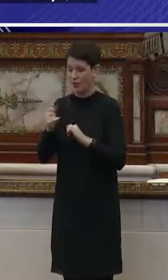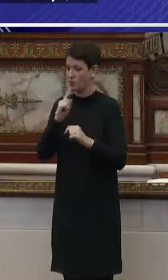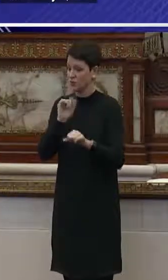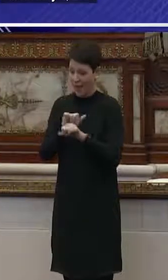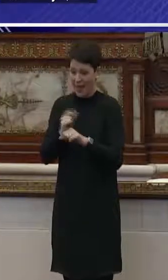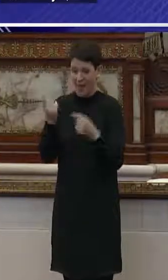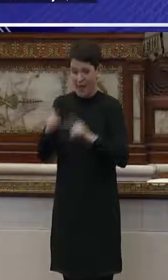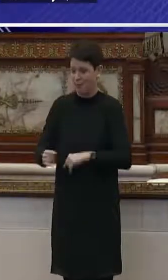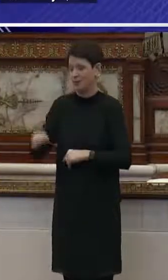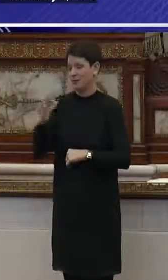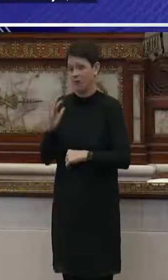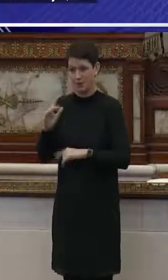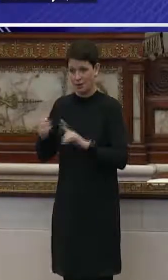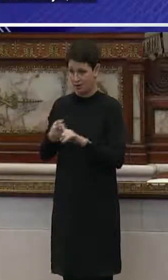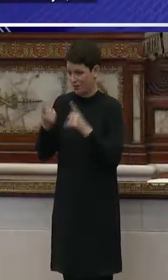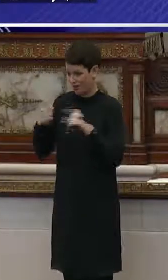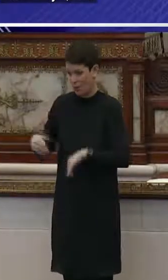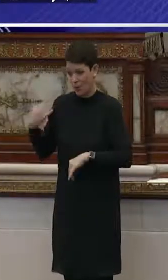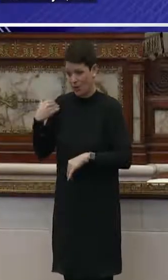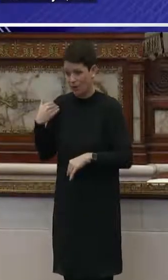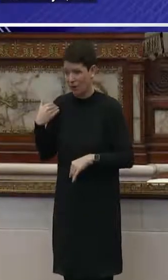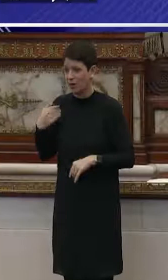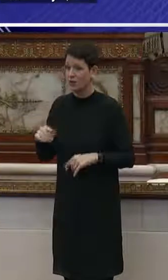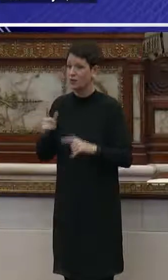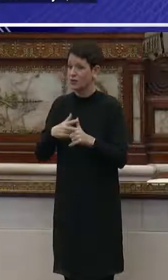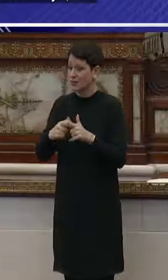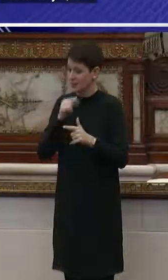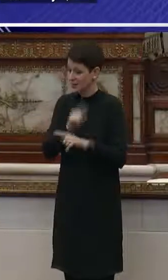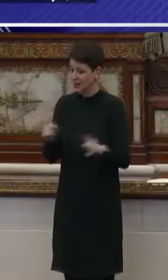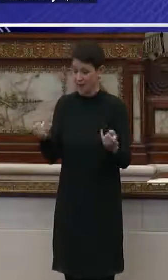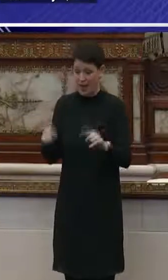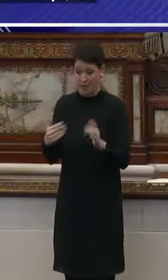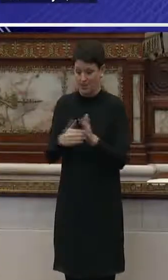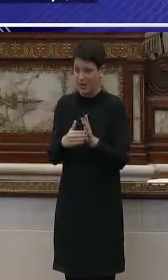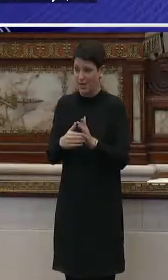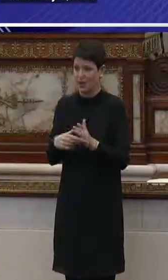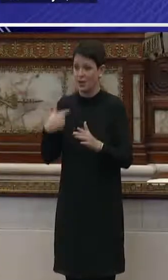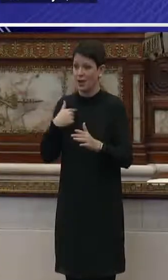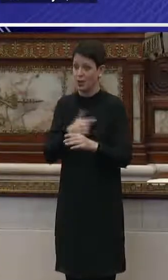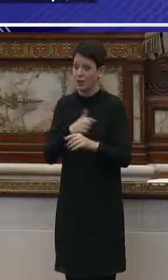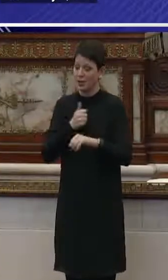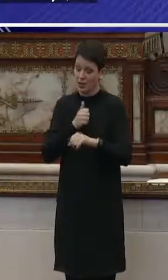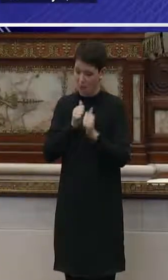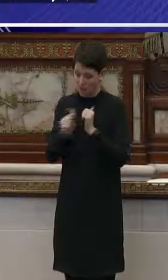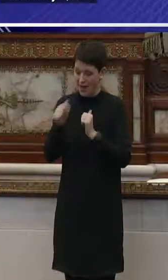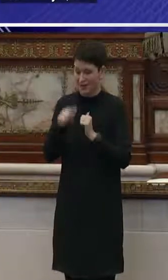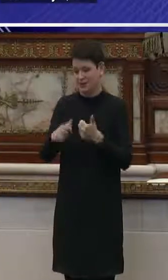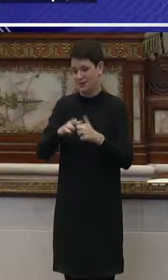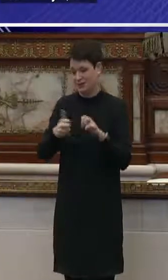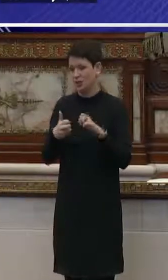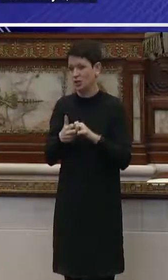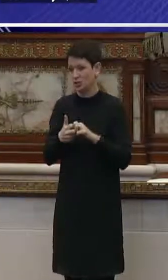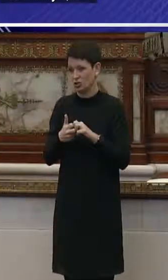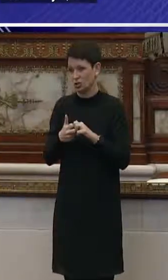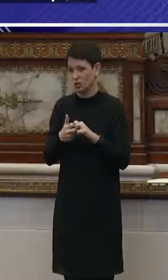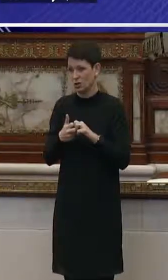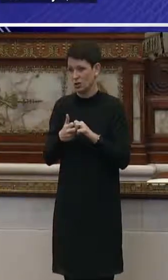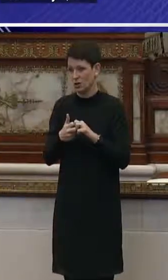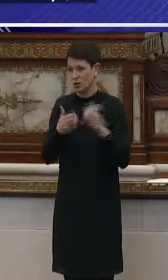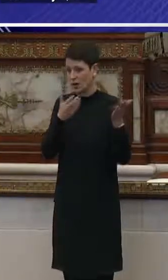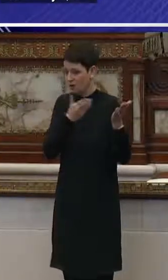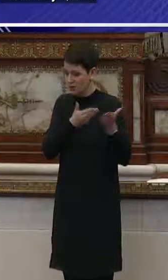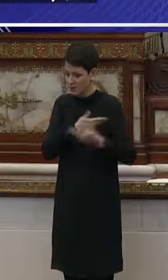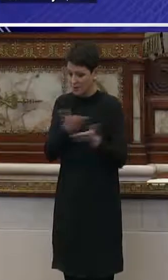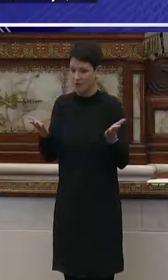in the first place so it doesn't happen again, and we can get past this issue of delivering to